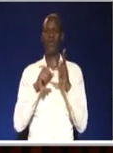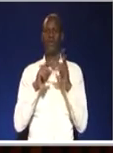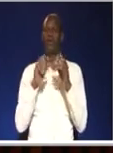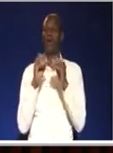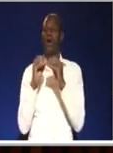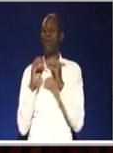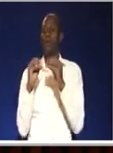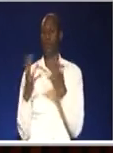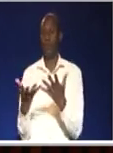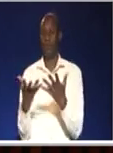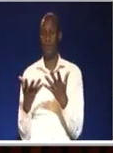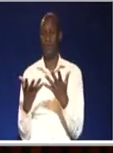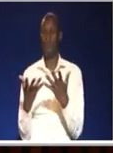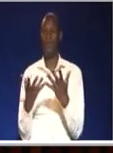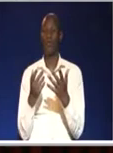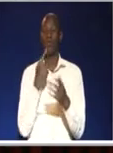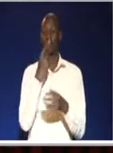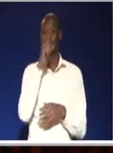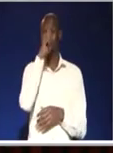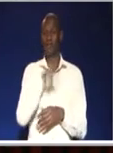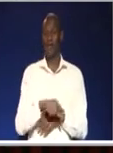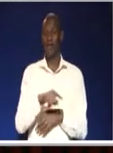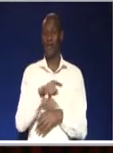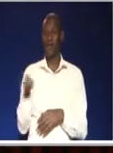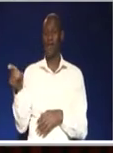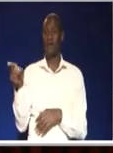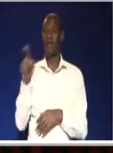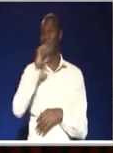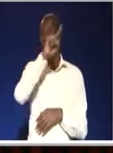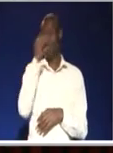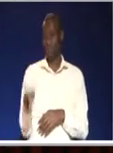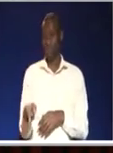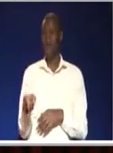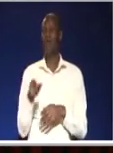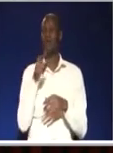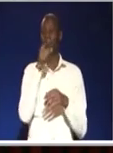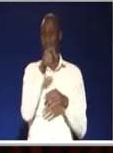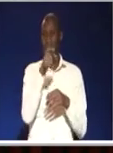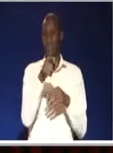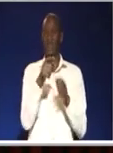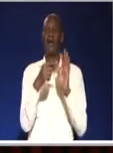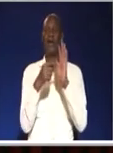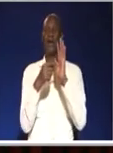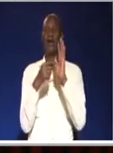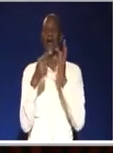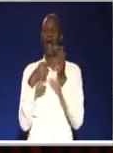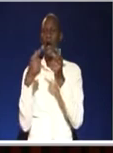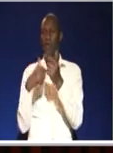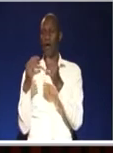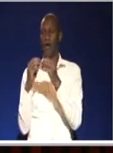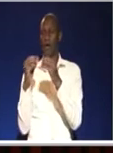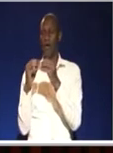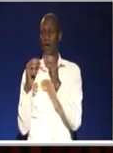We have said a demand curve is a graphical representation. I believe you have a